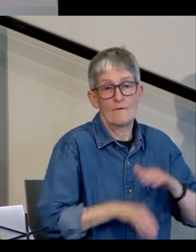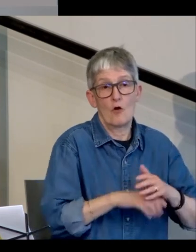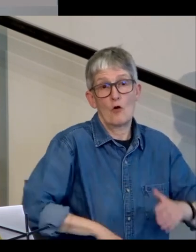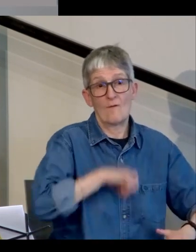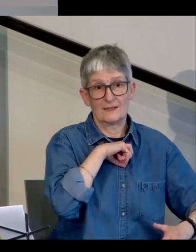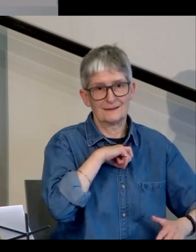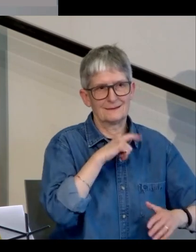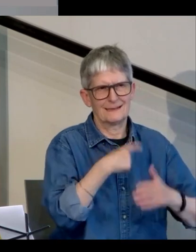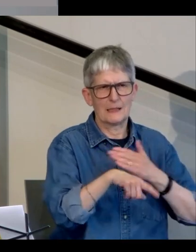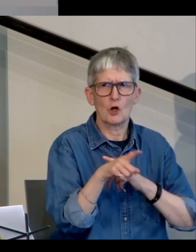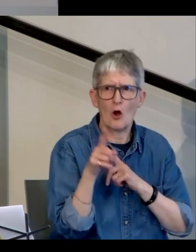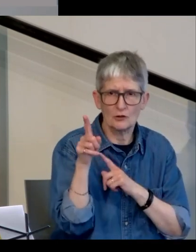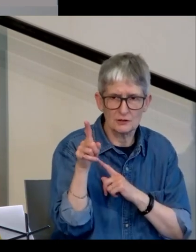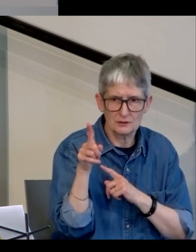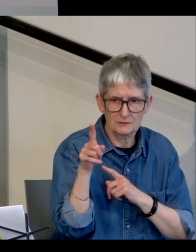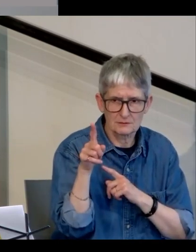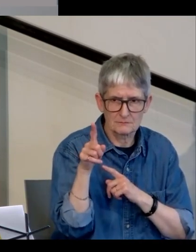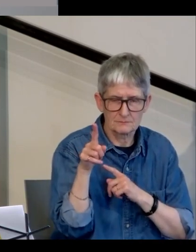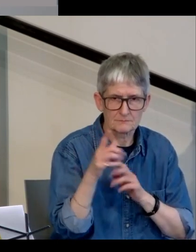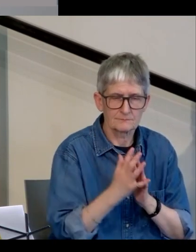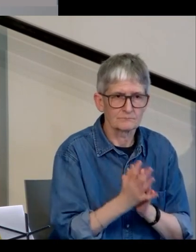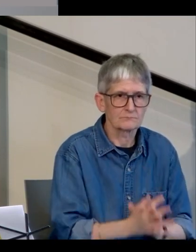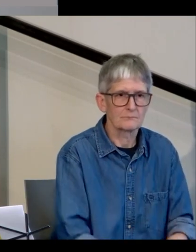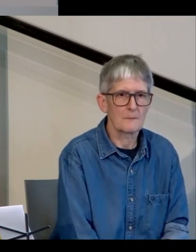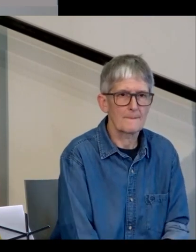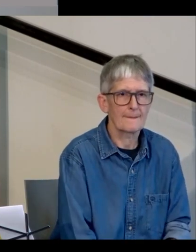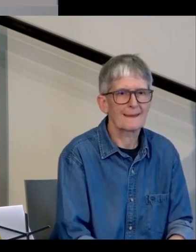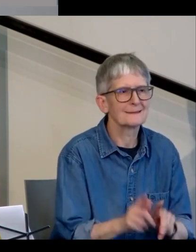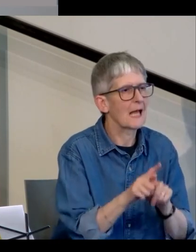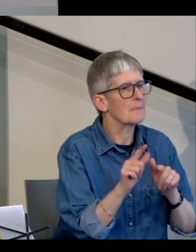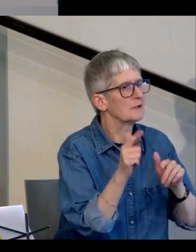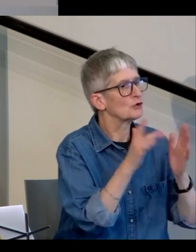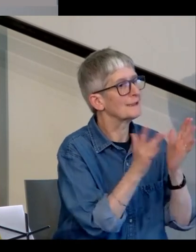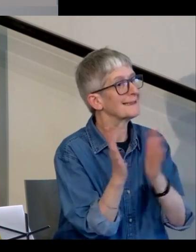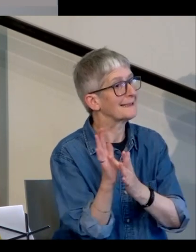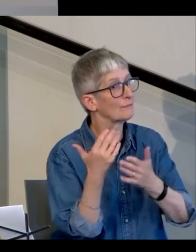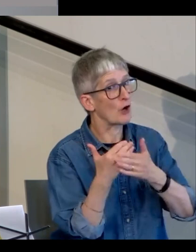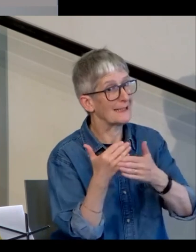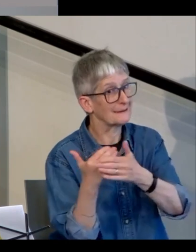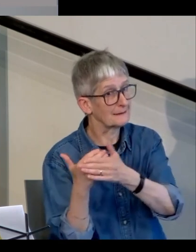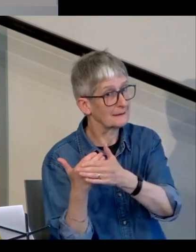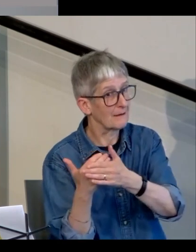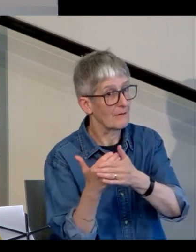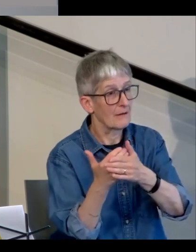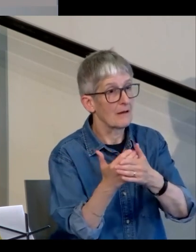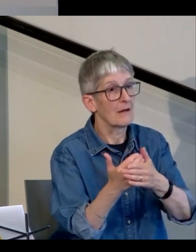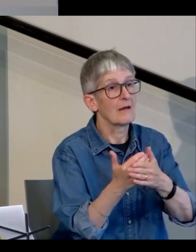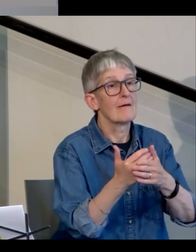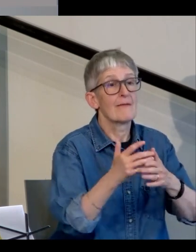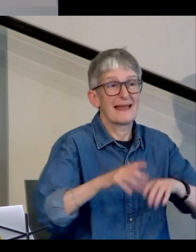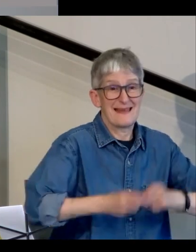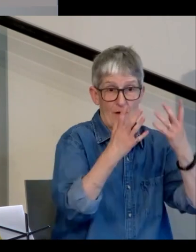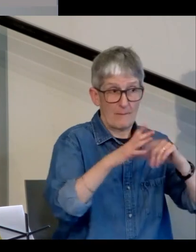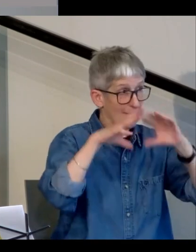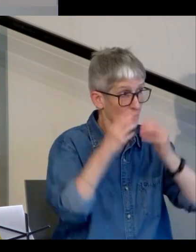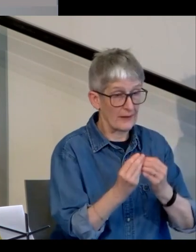this confidence worked out in the lives of all the apostles. They gave up everything to live radical lives